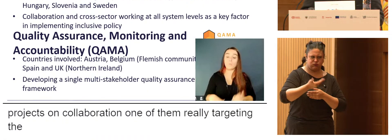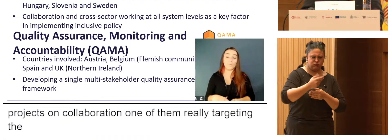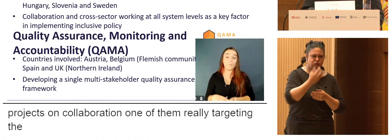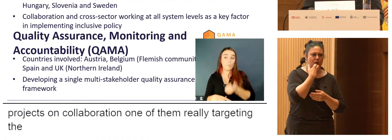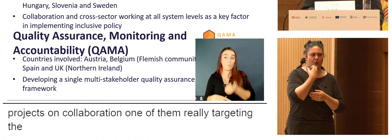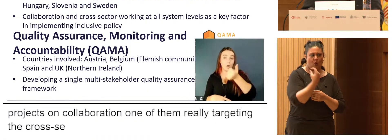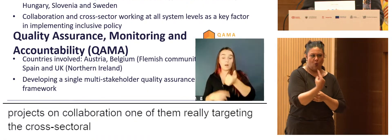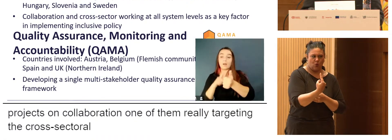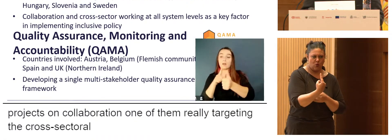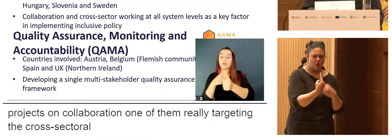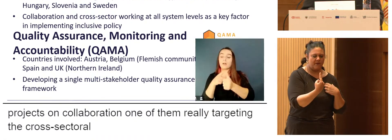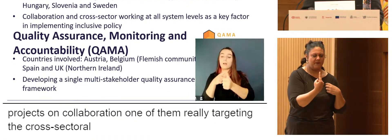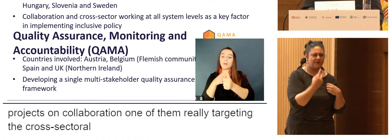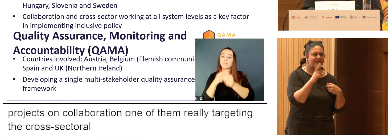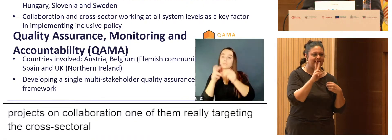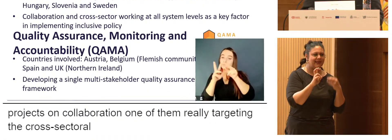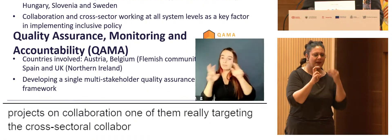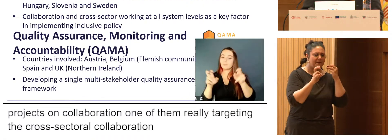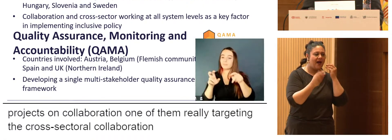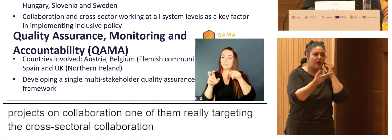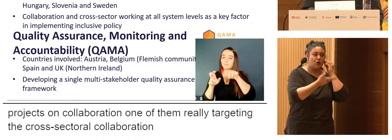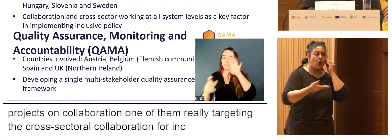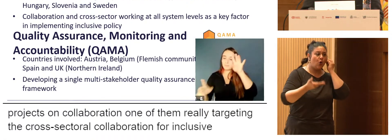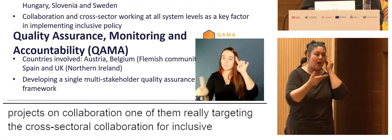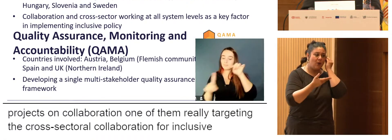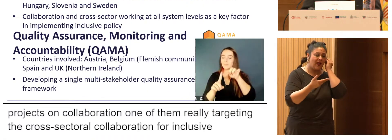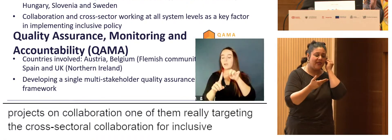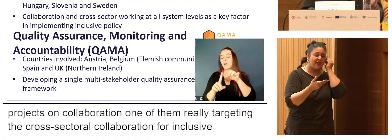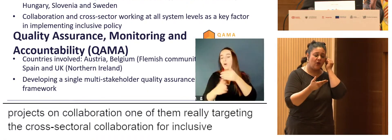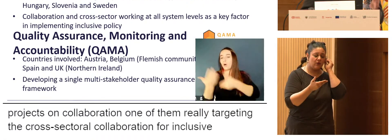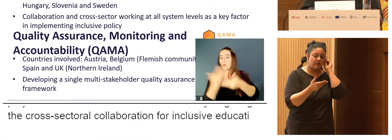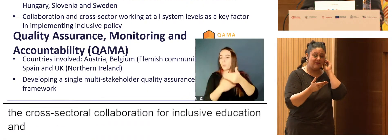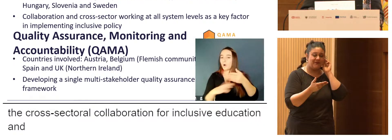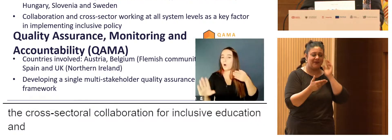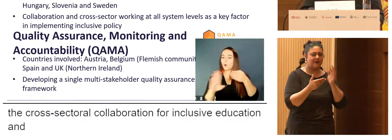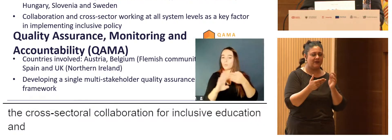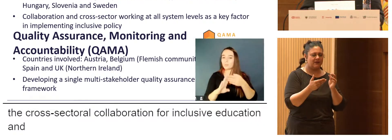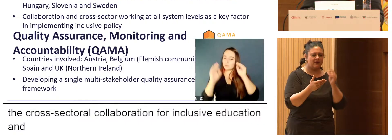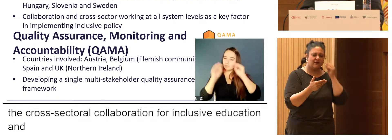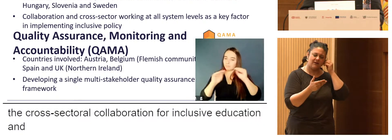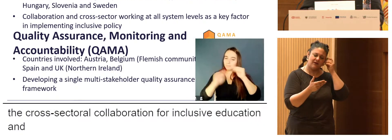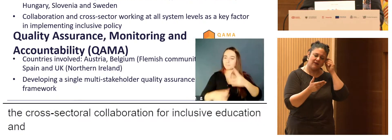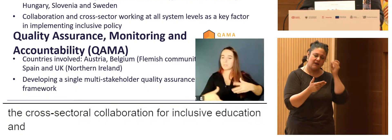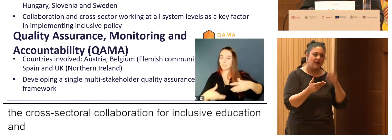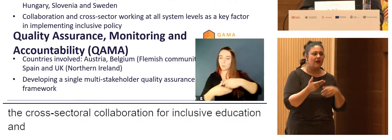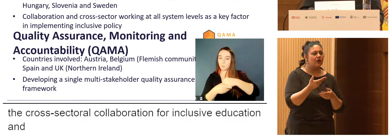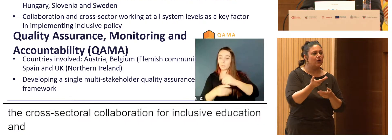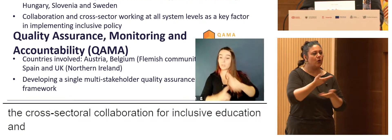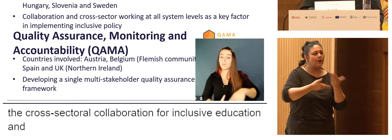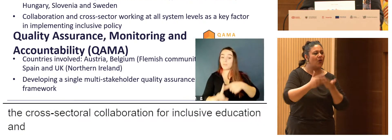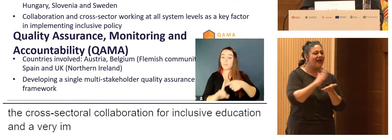cross-sectoral collaboration for inclusive education, and a very important project on quality